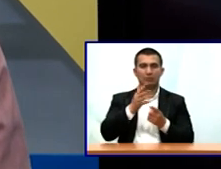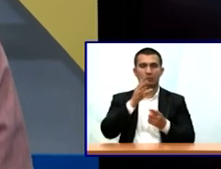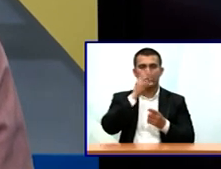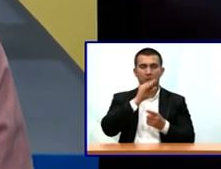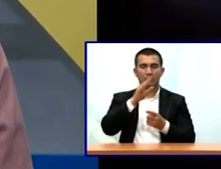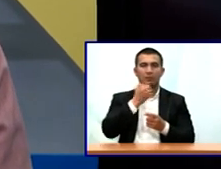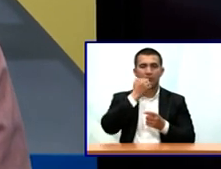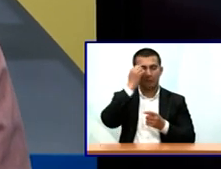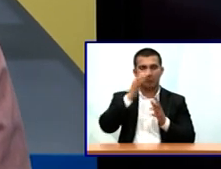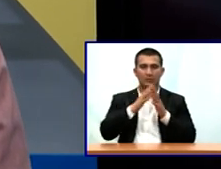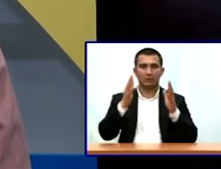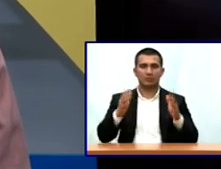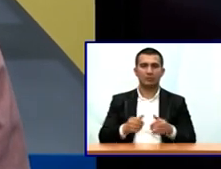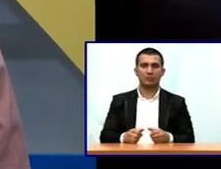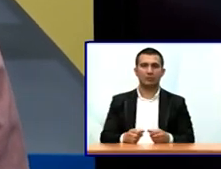xayr, salomat bo'ling.